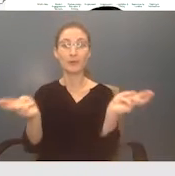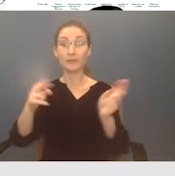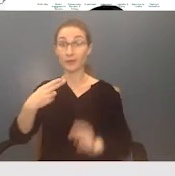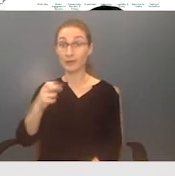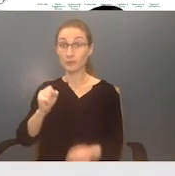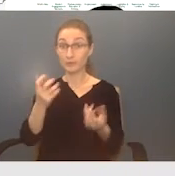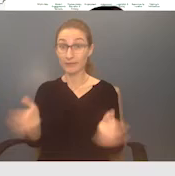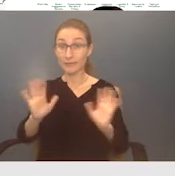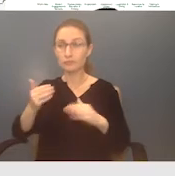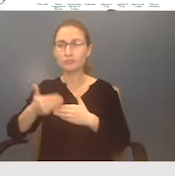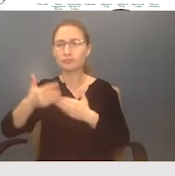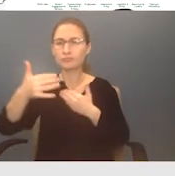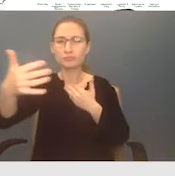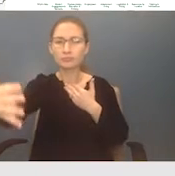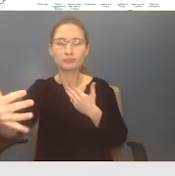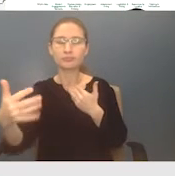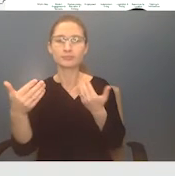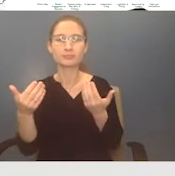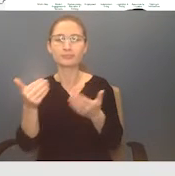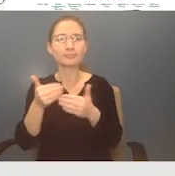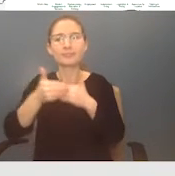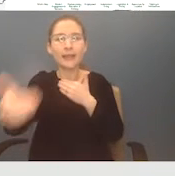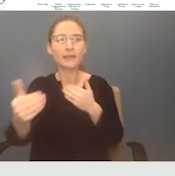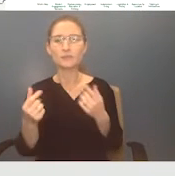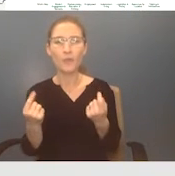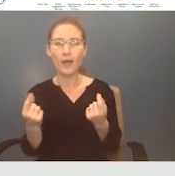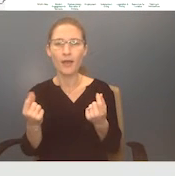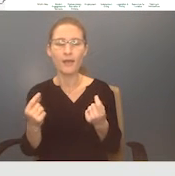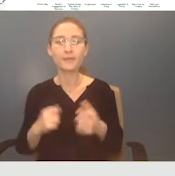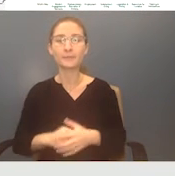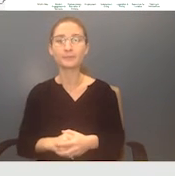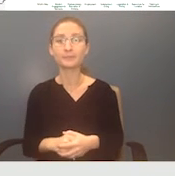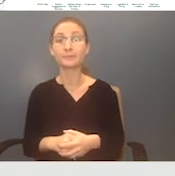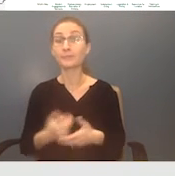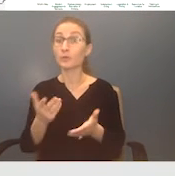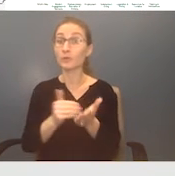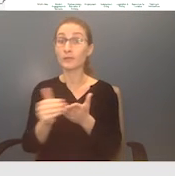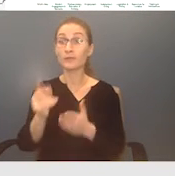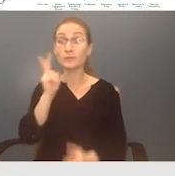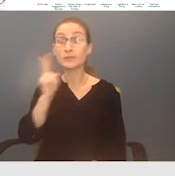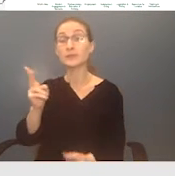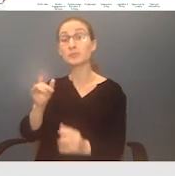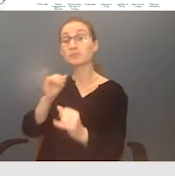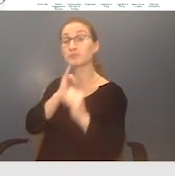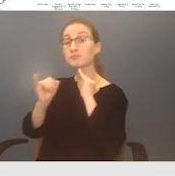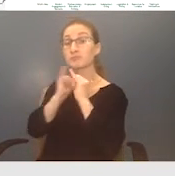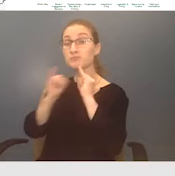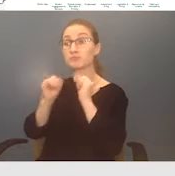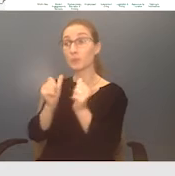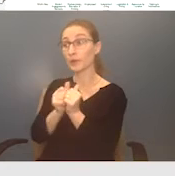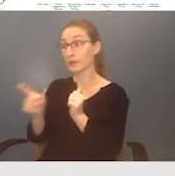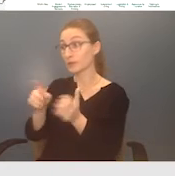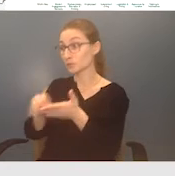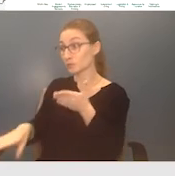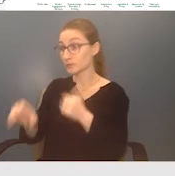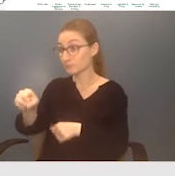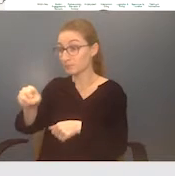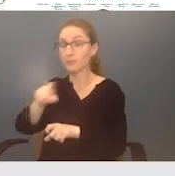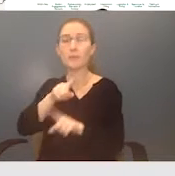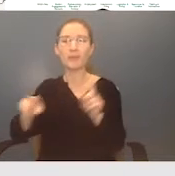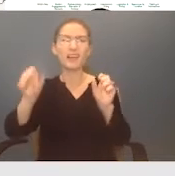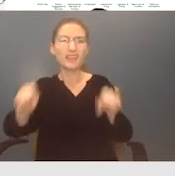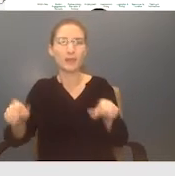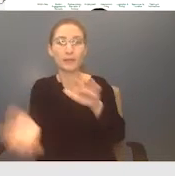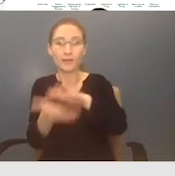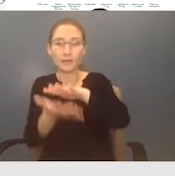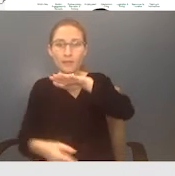after high school. So a lot of times we see on transition IEPs that teachers or case managers did an interview with the student, but it can